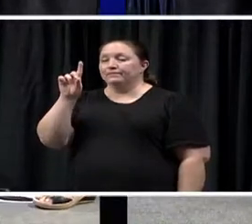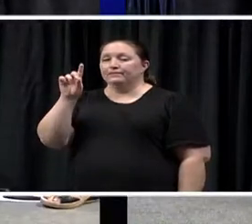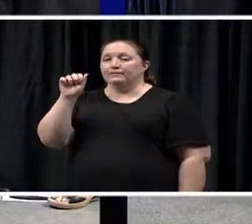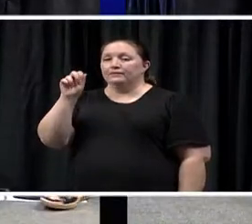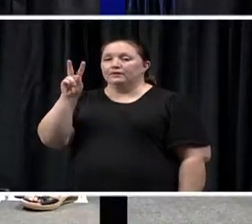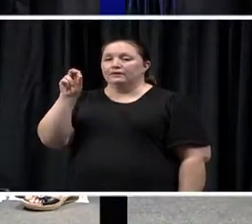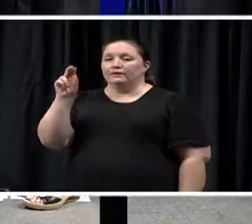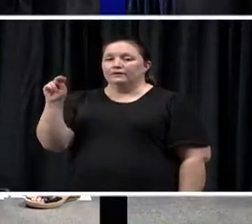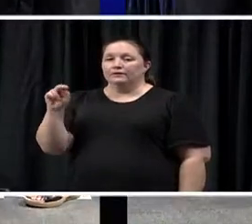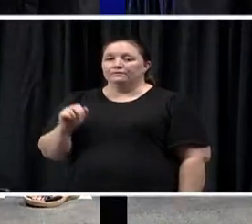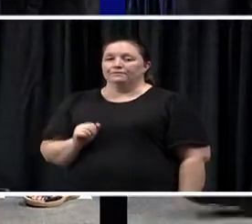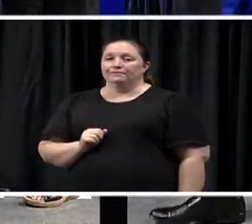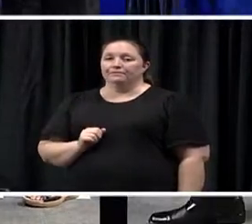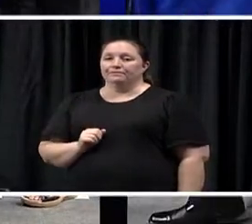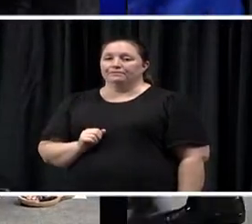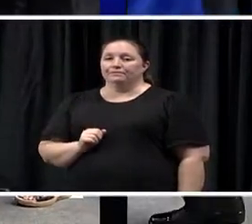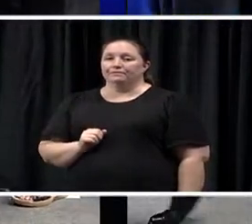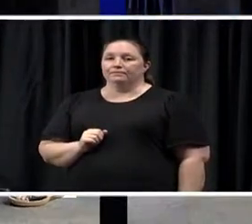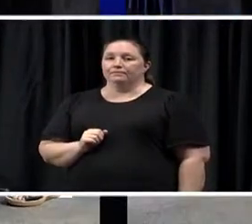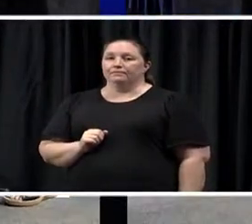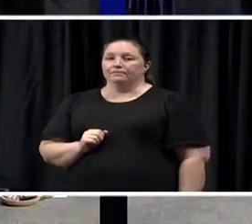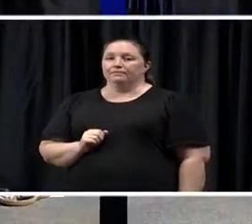Davon Morgan Burnham.